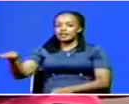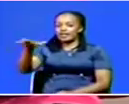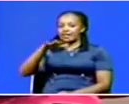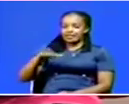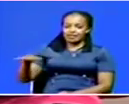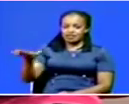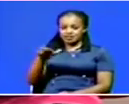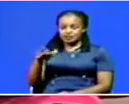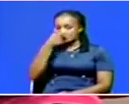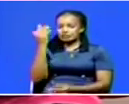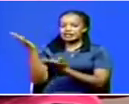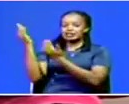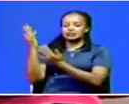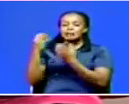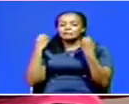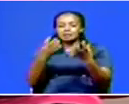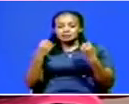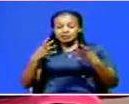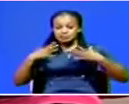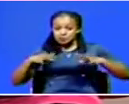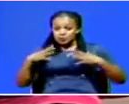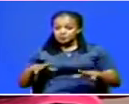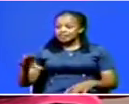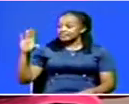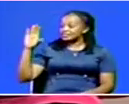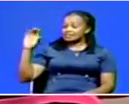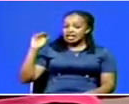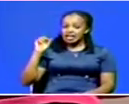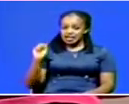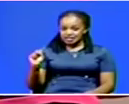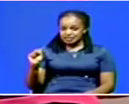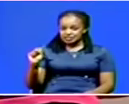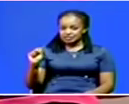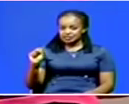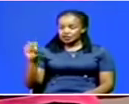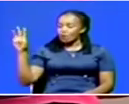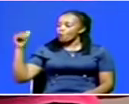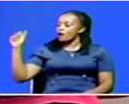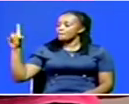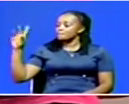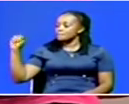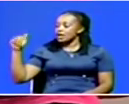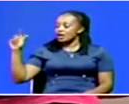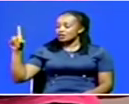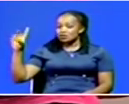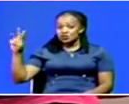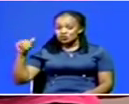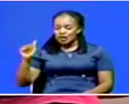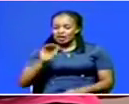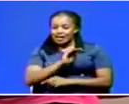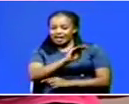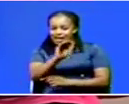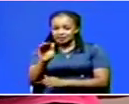expected larger crowd. Devolution Cabinet Secretary Eugene Wamalwa called for tolerance and open dialogue among